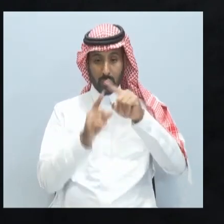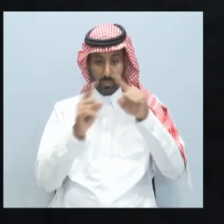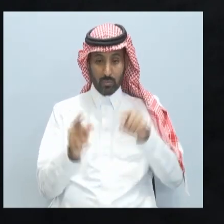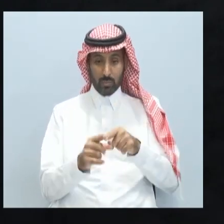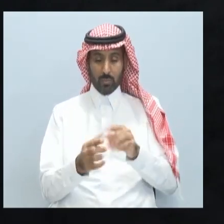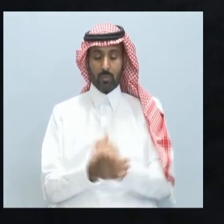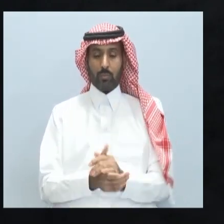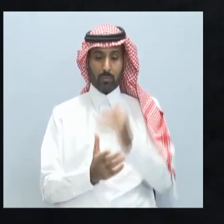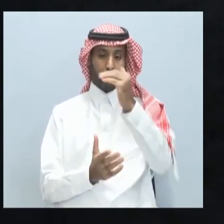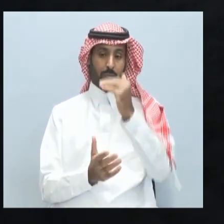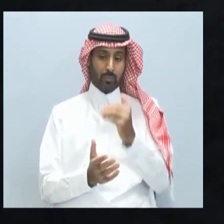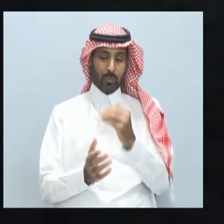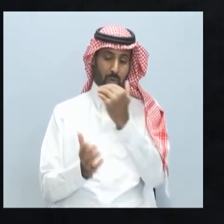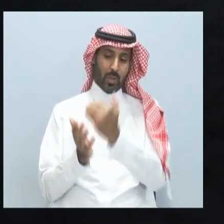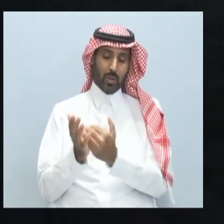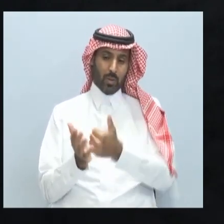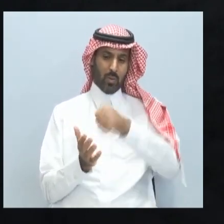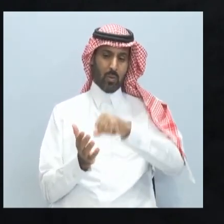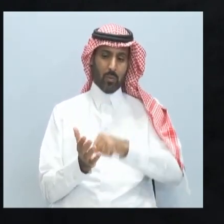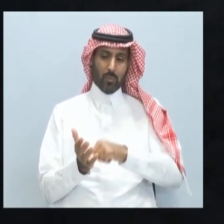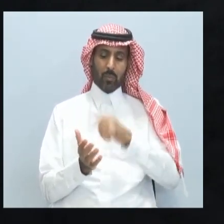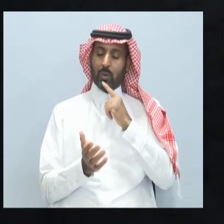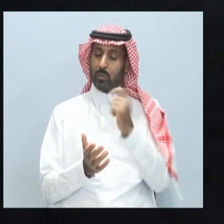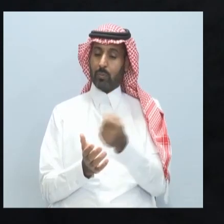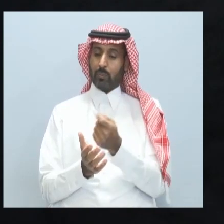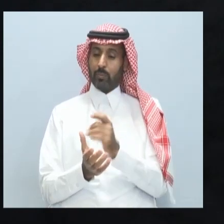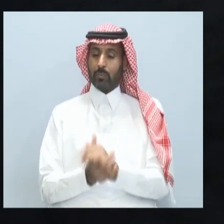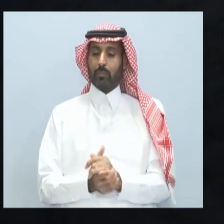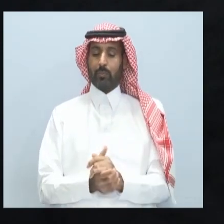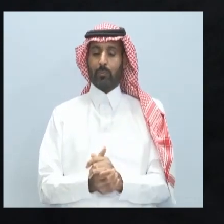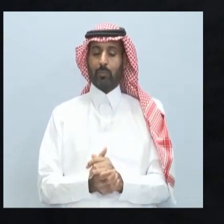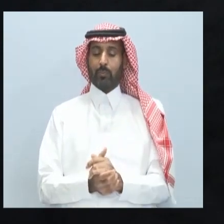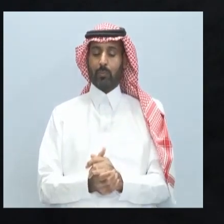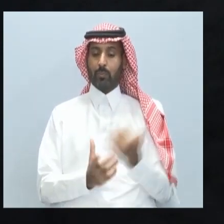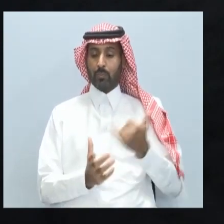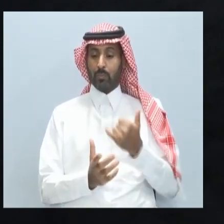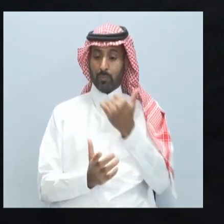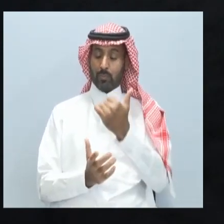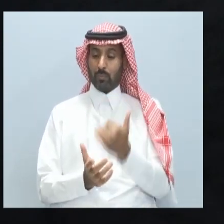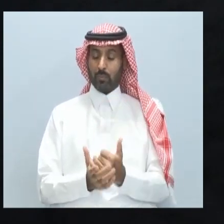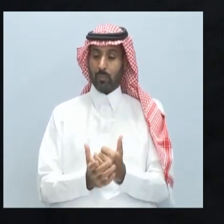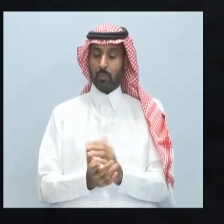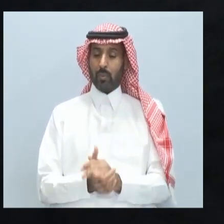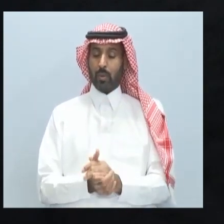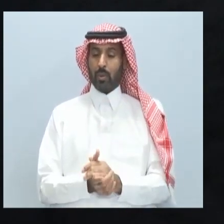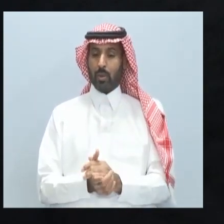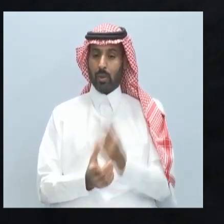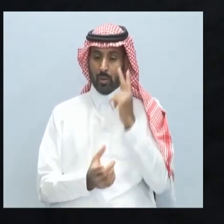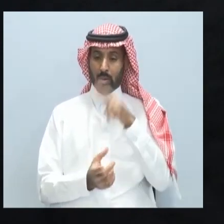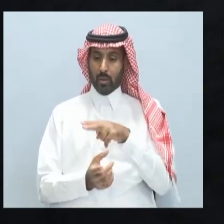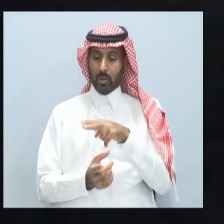details, you're going to write negative, you're going to write positive, and the most important thing, you are going to focus on